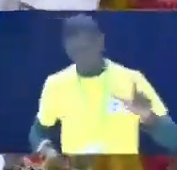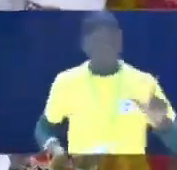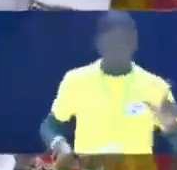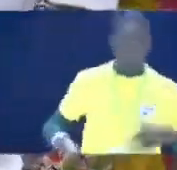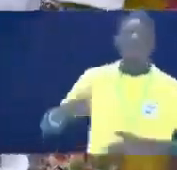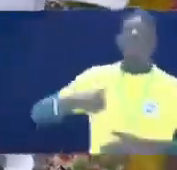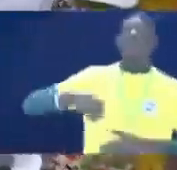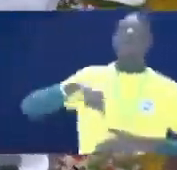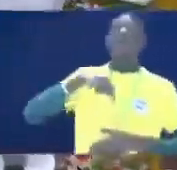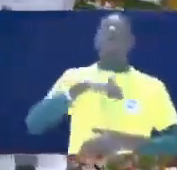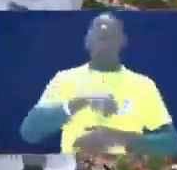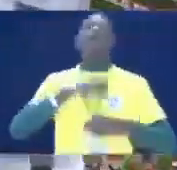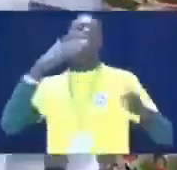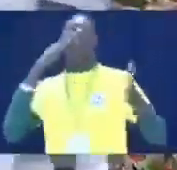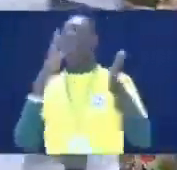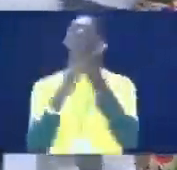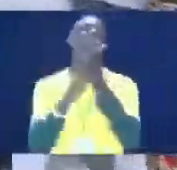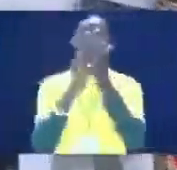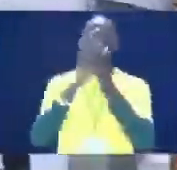again, do,